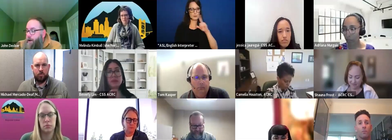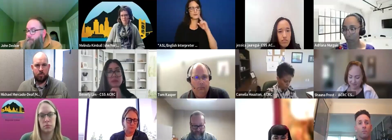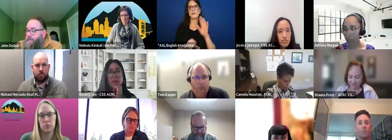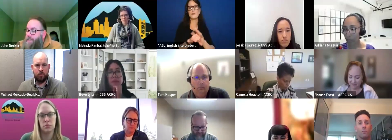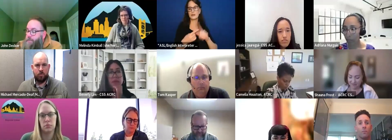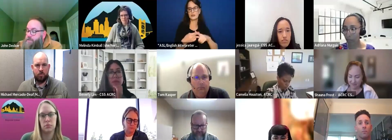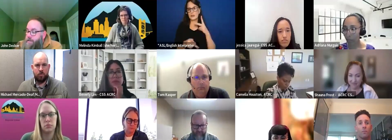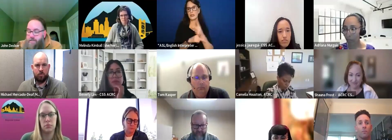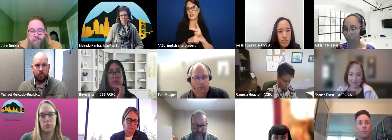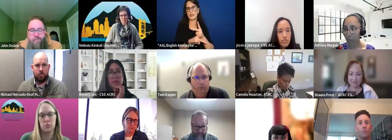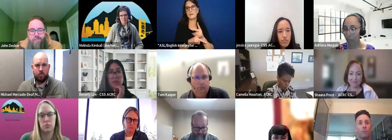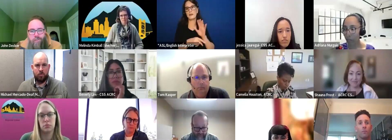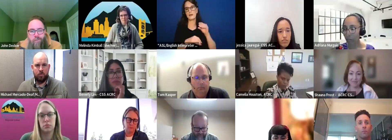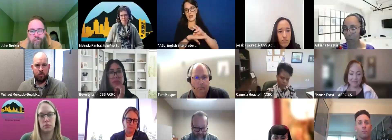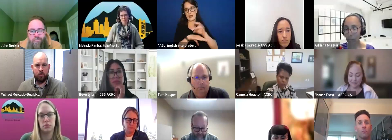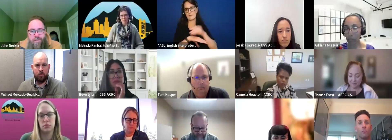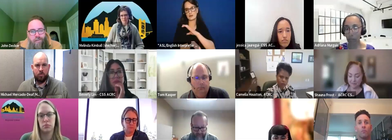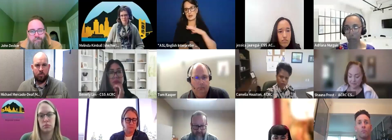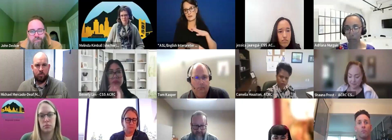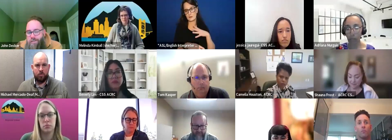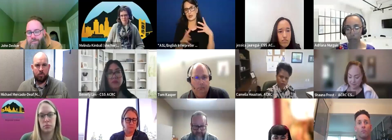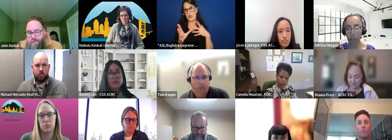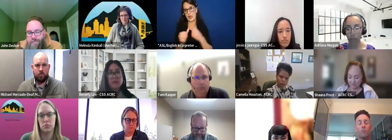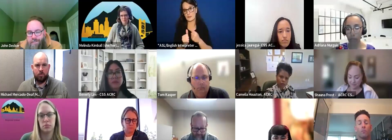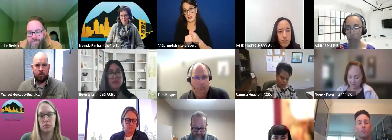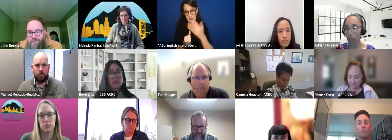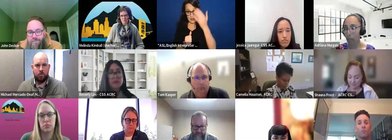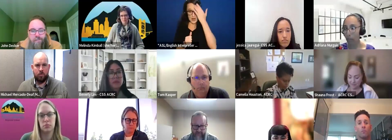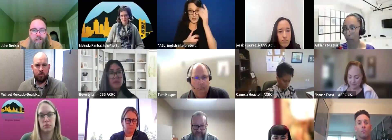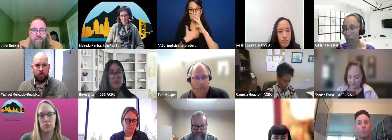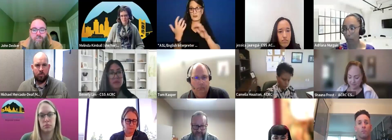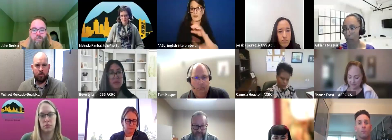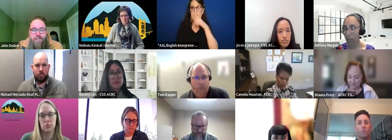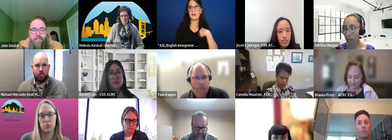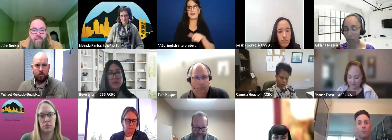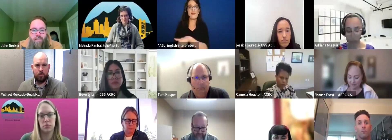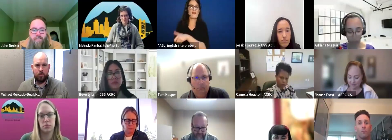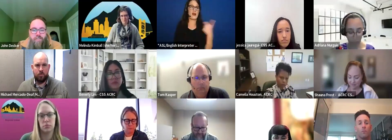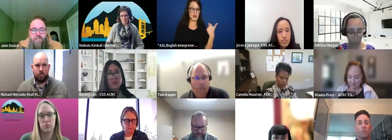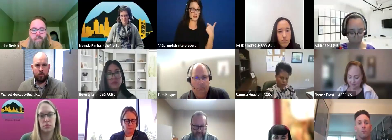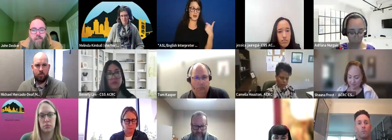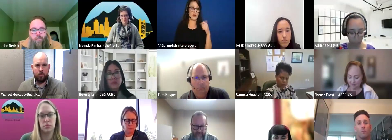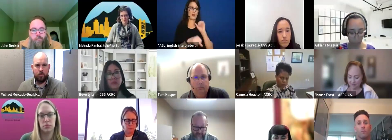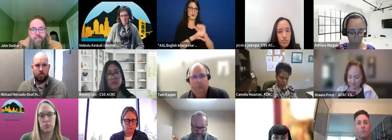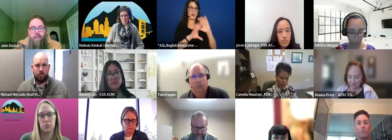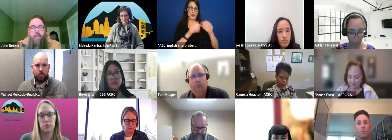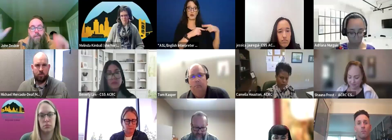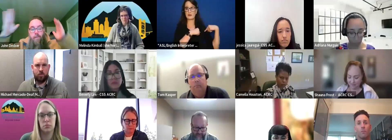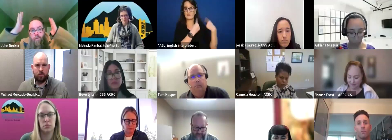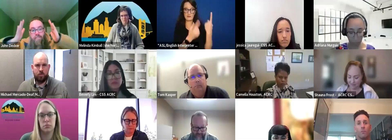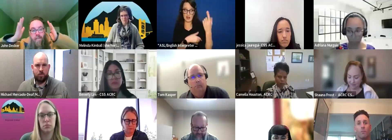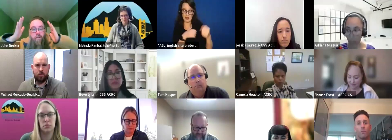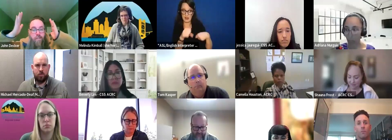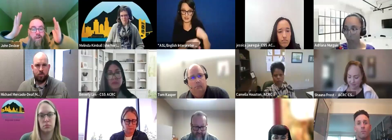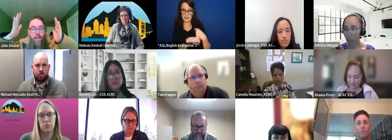well. It's confusing because there's been a bunch of other work groups that have kind of tried to address these issues over the last year. And it sounds like this is just the department